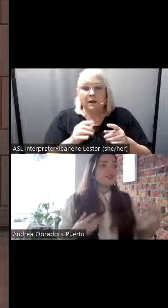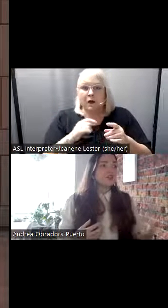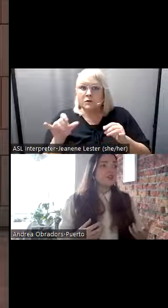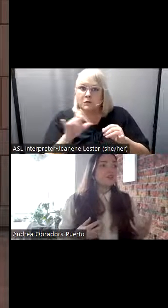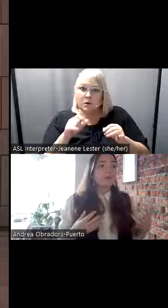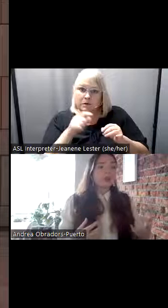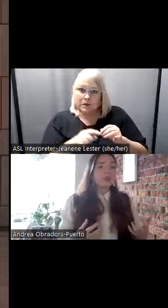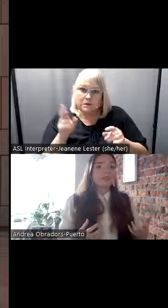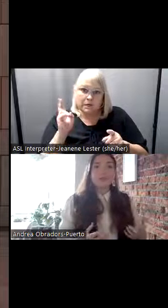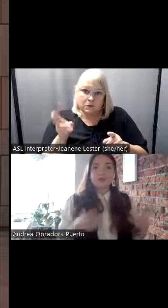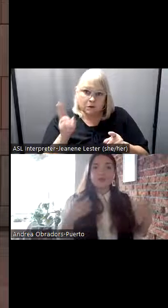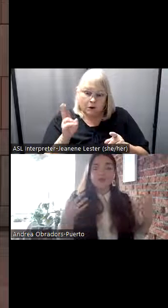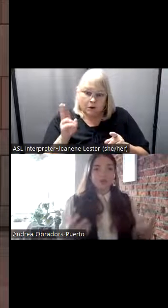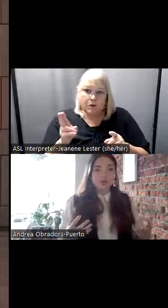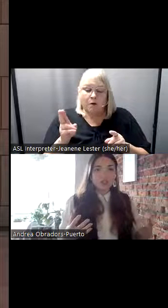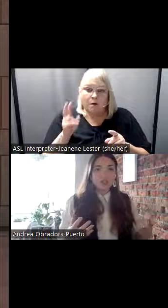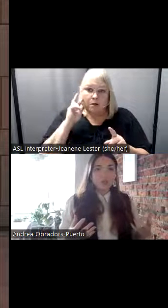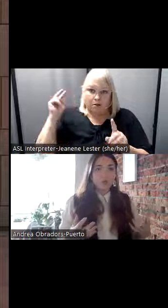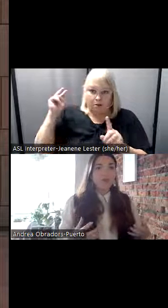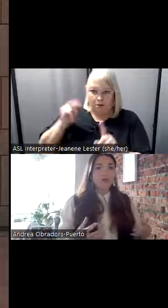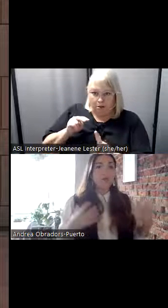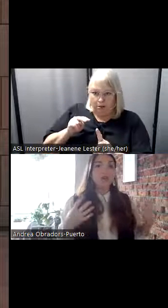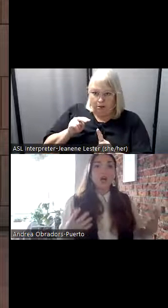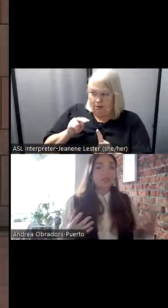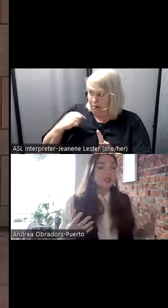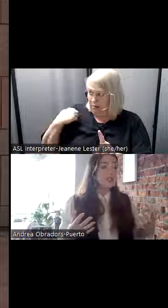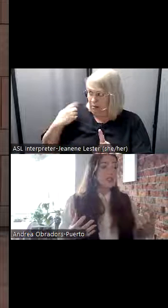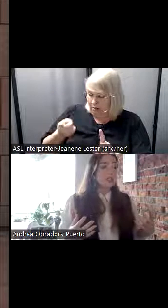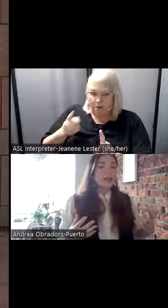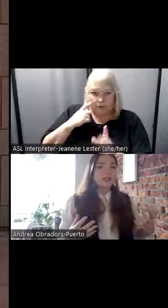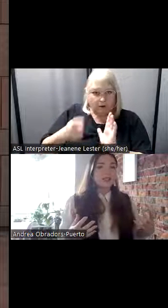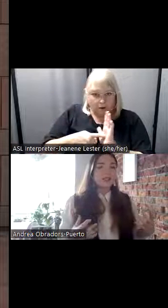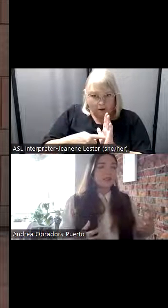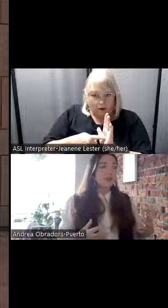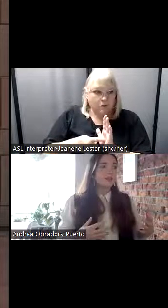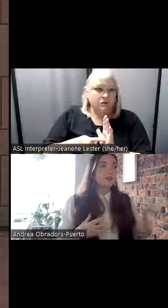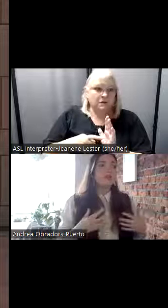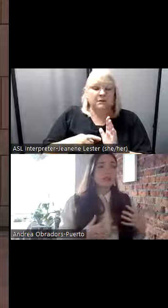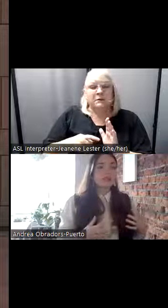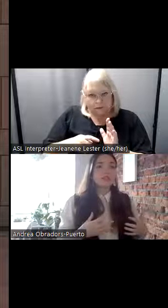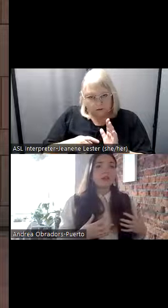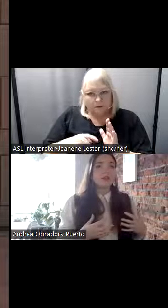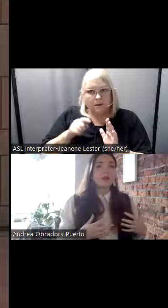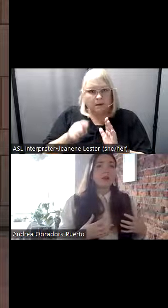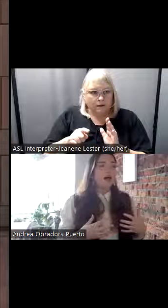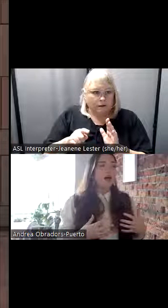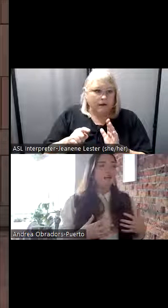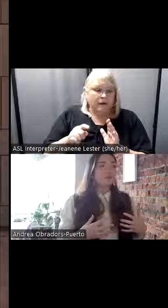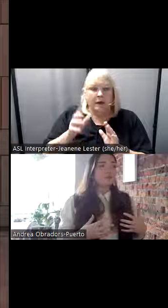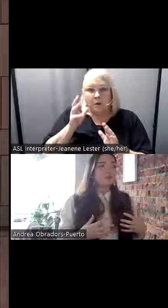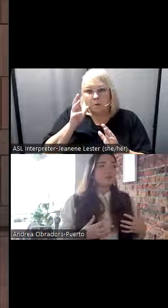a historical mind frame and infrastructure that we have to acknowledge that it's kind of like going to present some